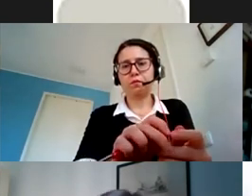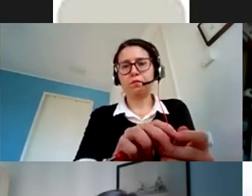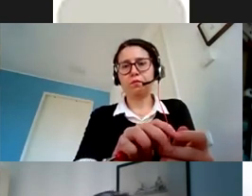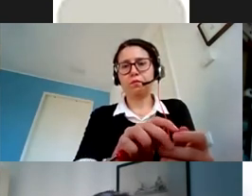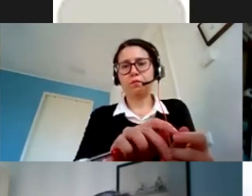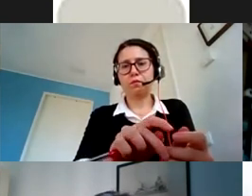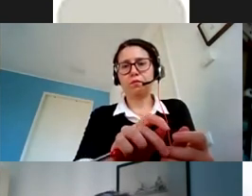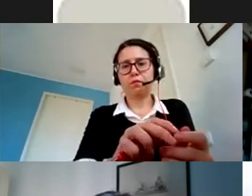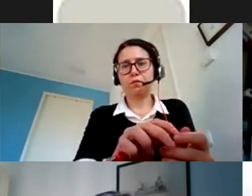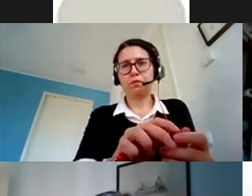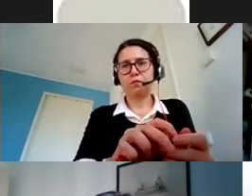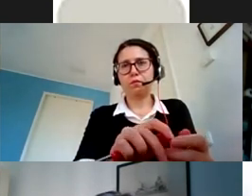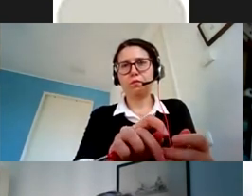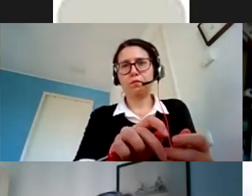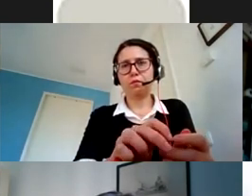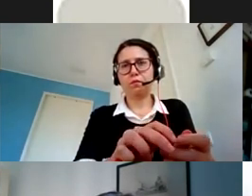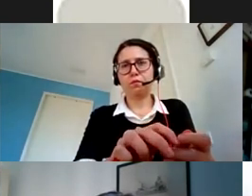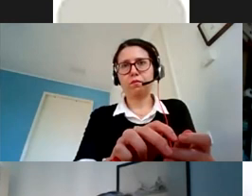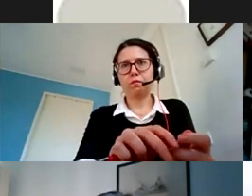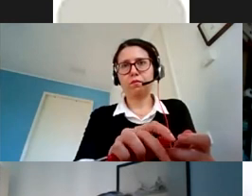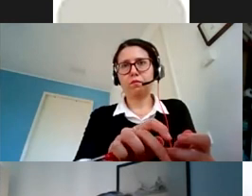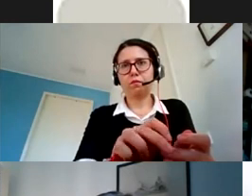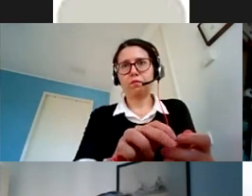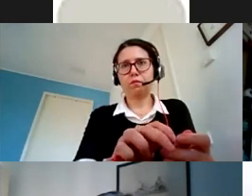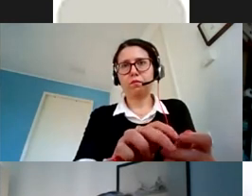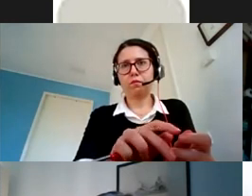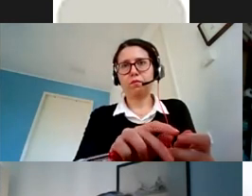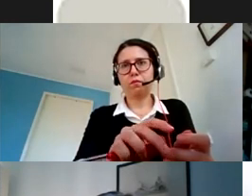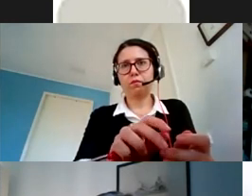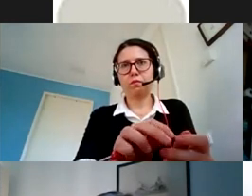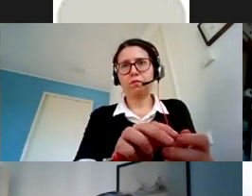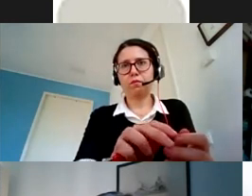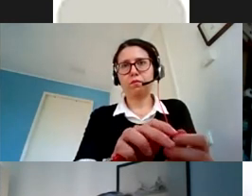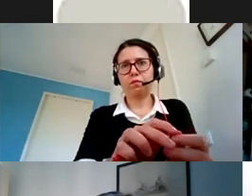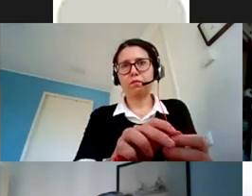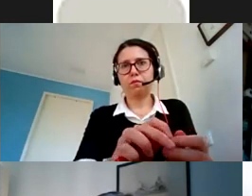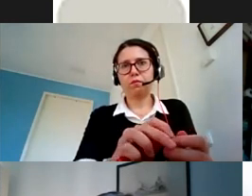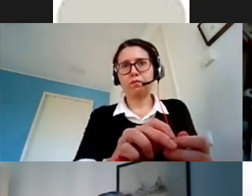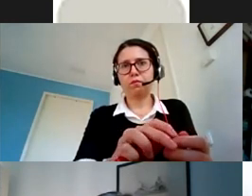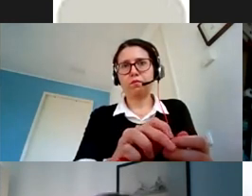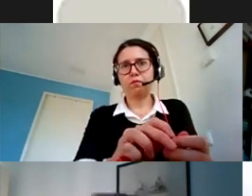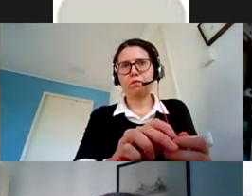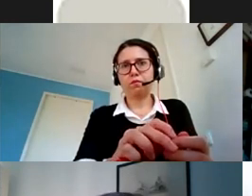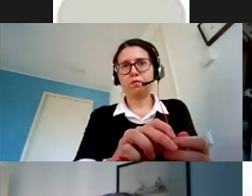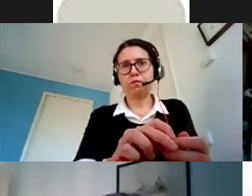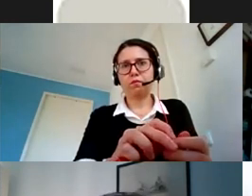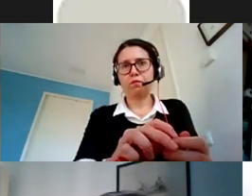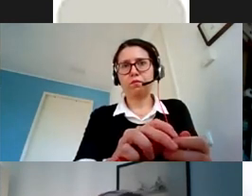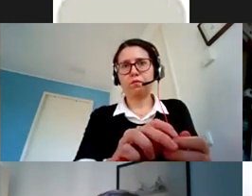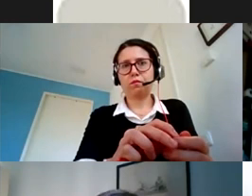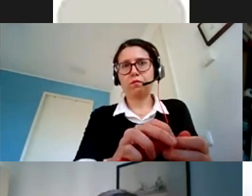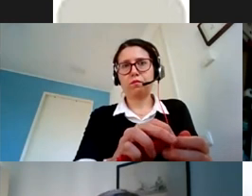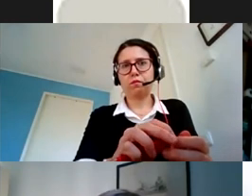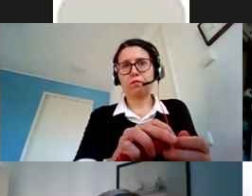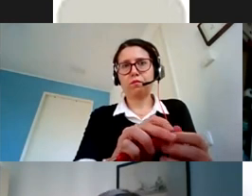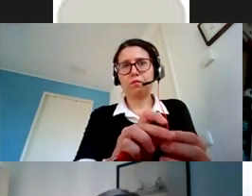there. So it was a lot of activity to be all the time in the same page. And it can be seen now that in the